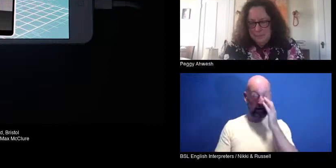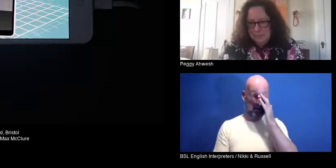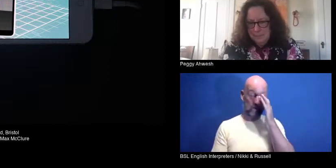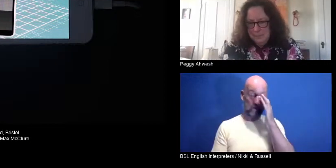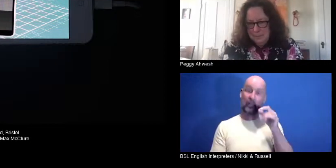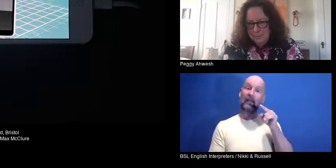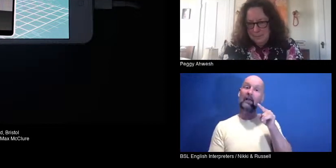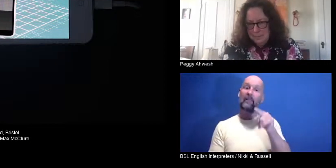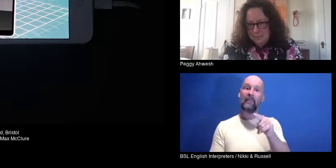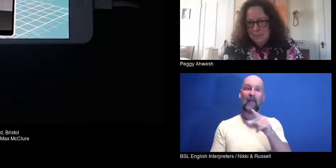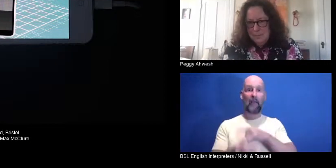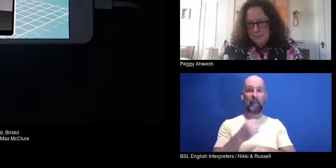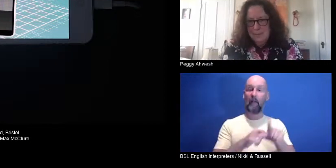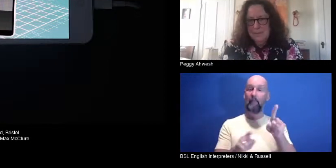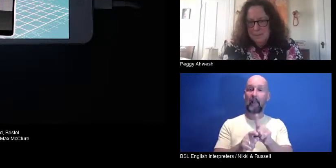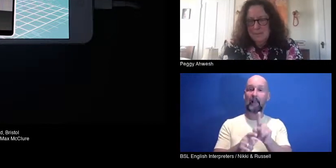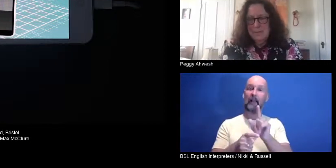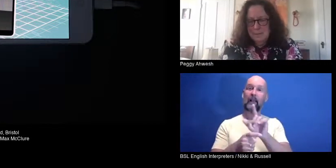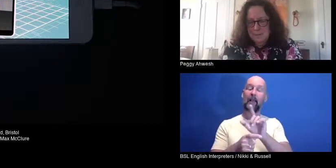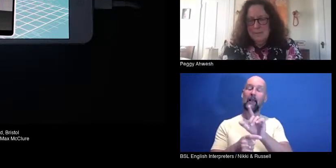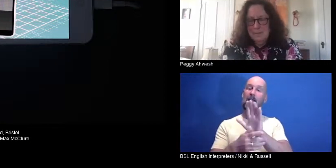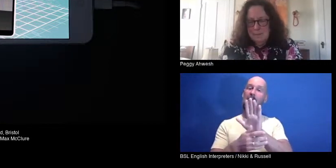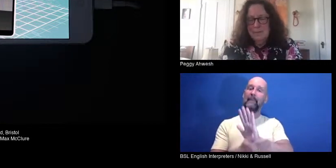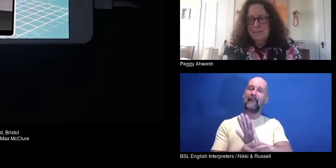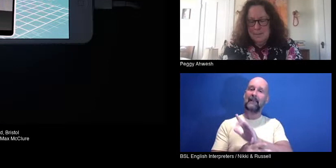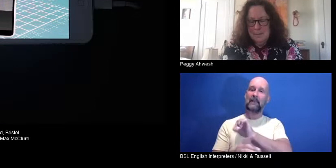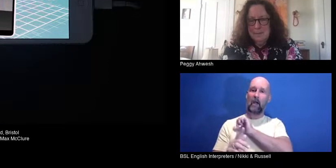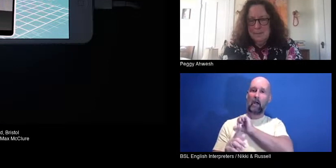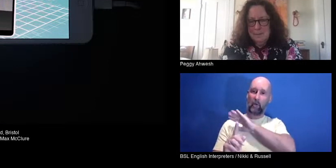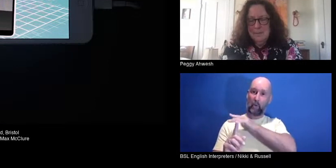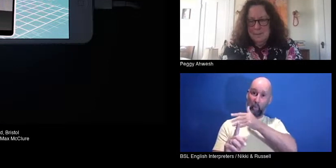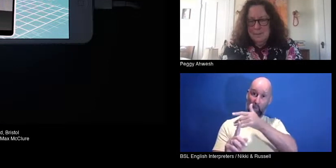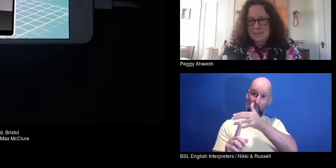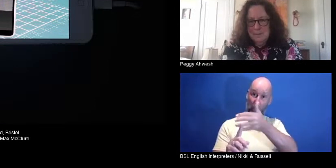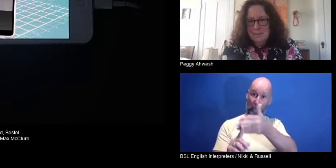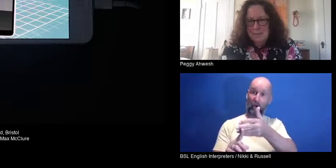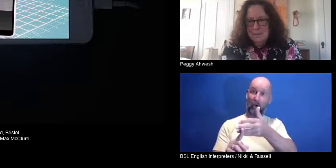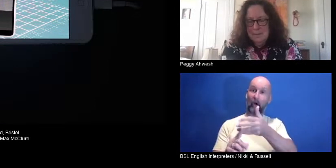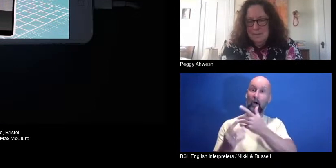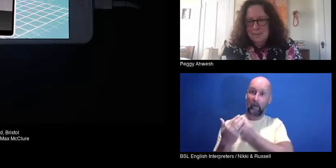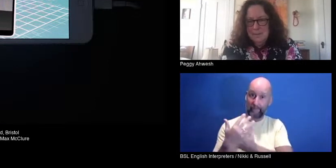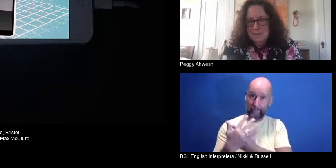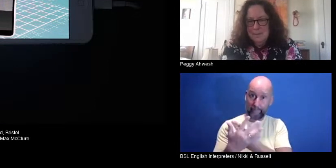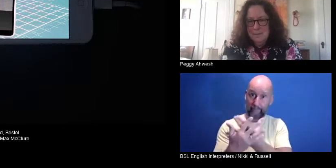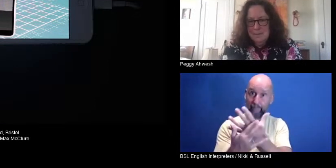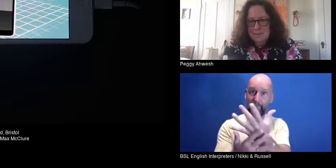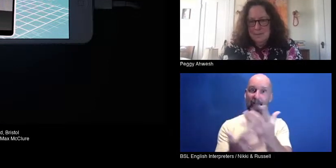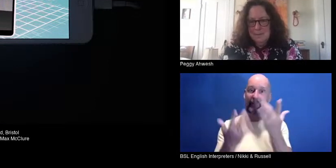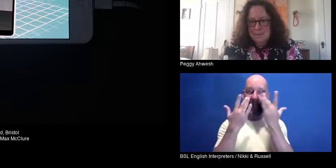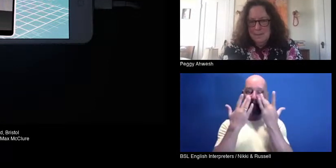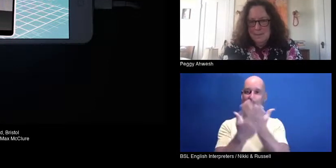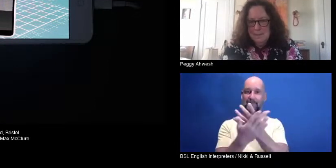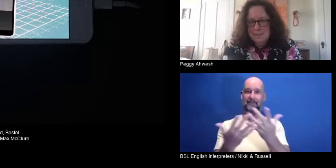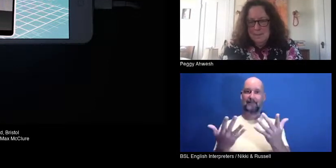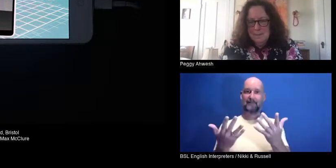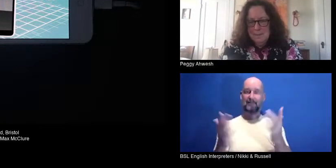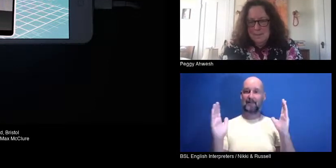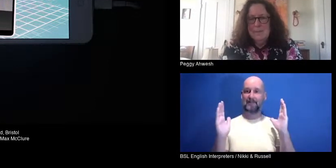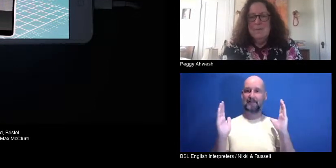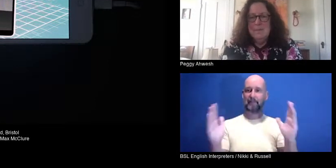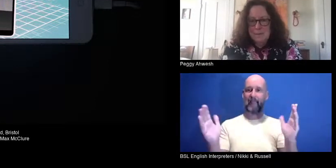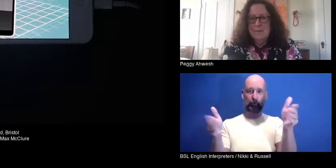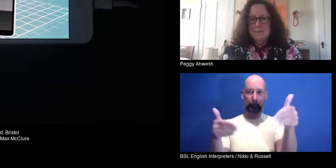media archaeological dimension to your practice is also there very explicitly in like a spatialized